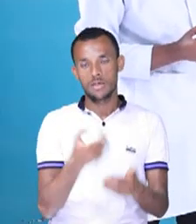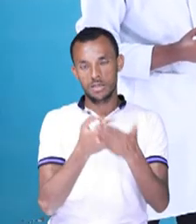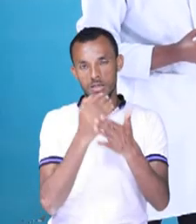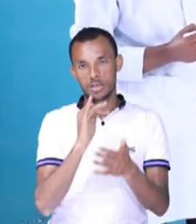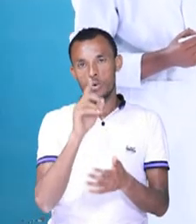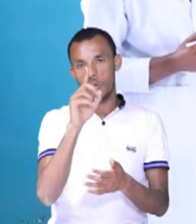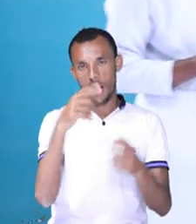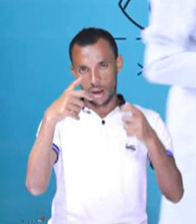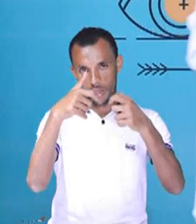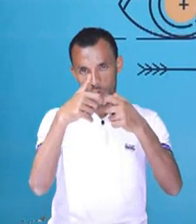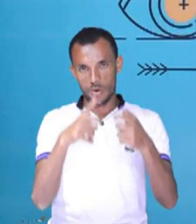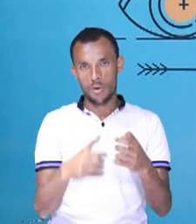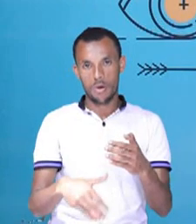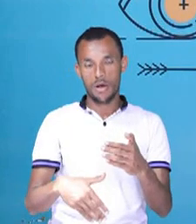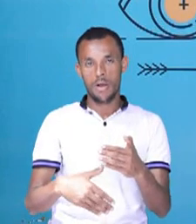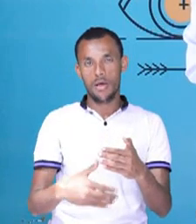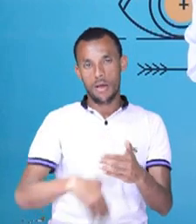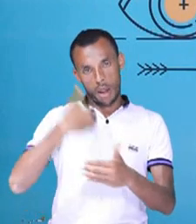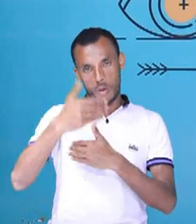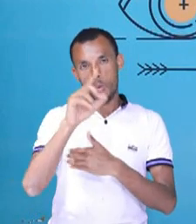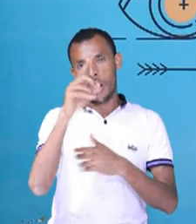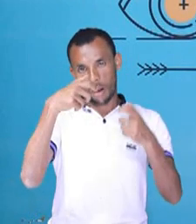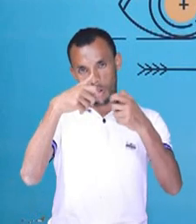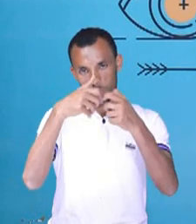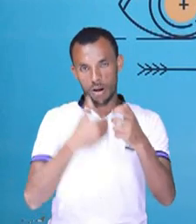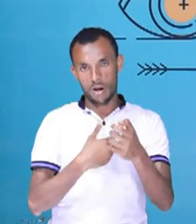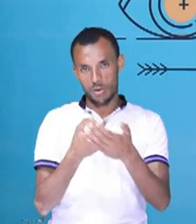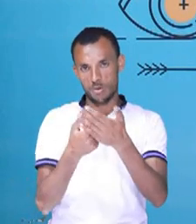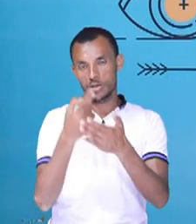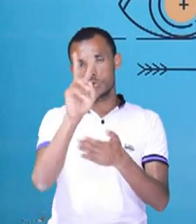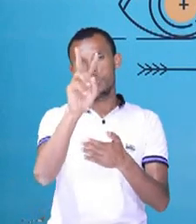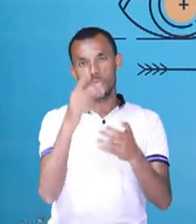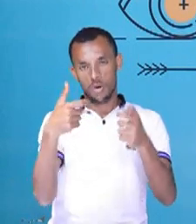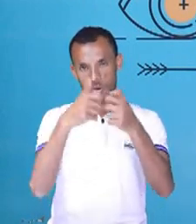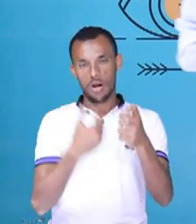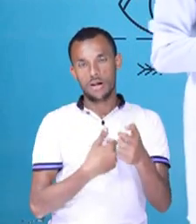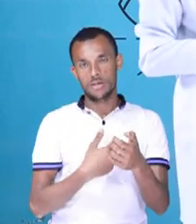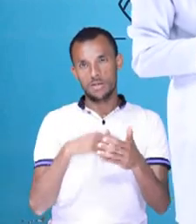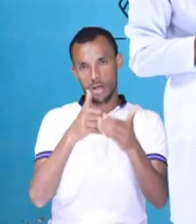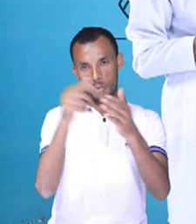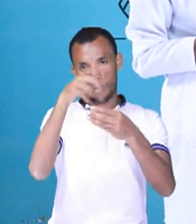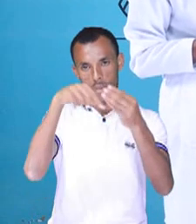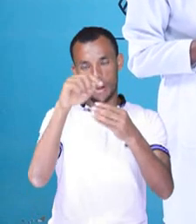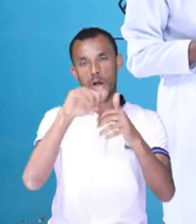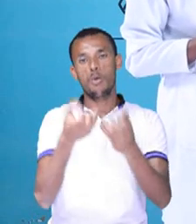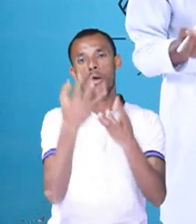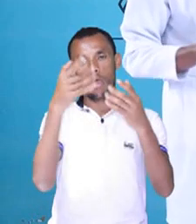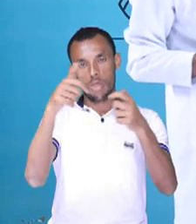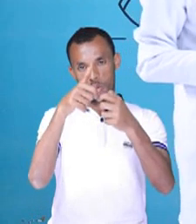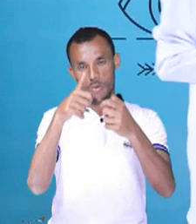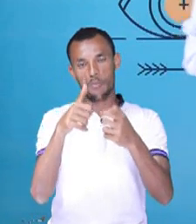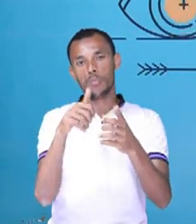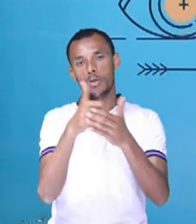is one electron. This one. Another one electron. This one. This two is what? Atomic orbital. How many atomic orbital?